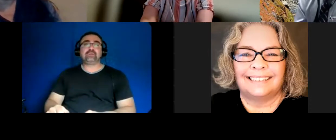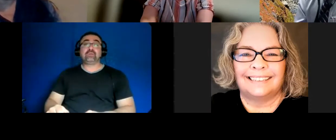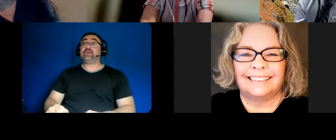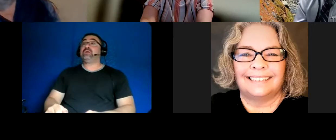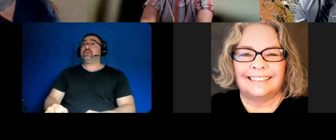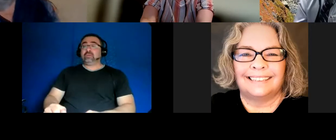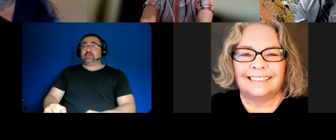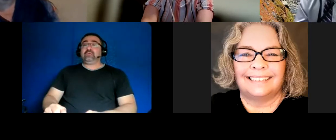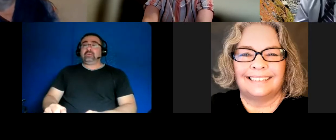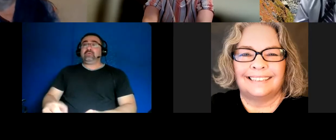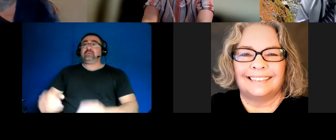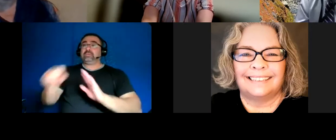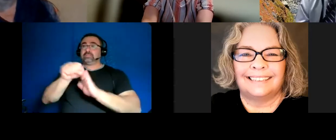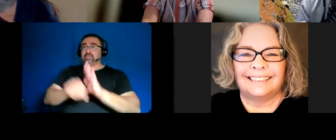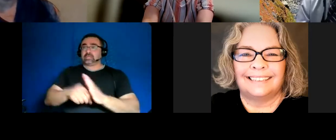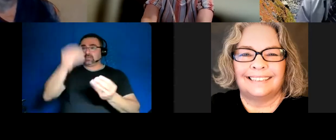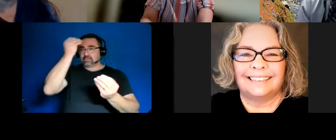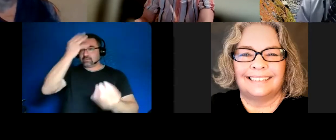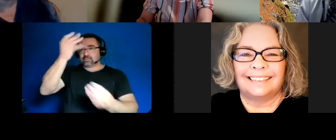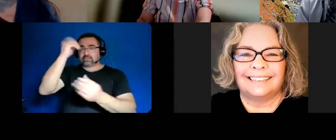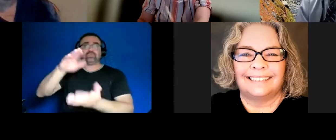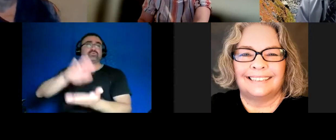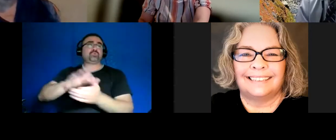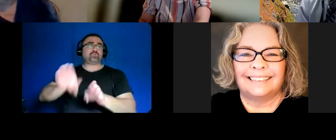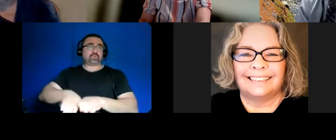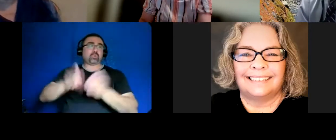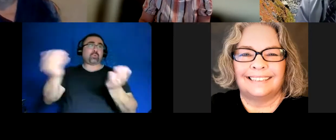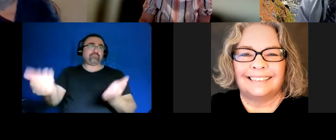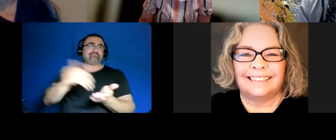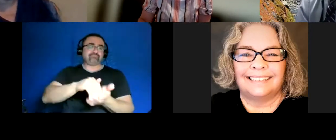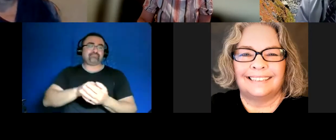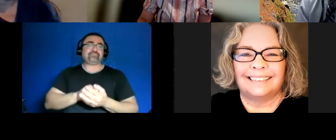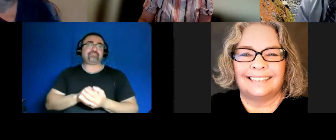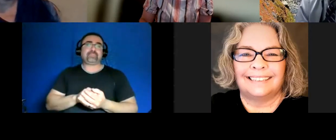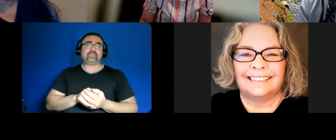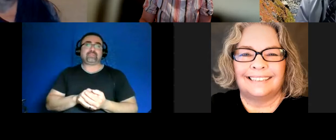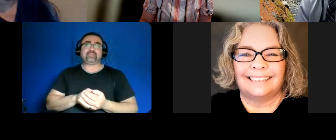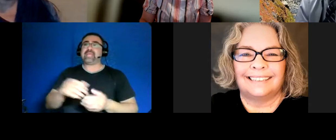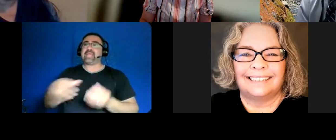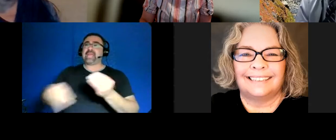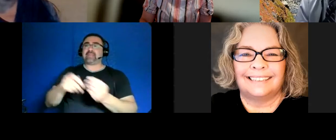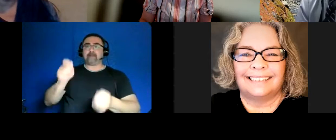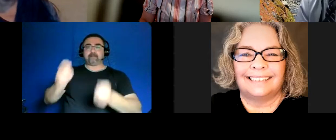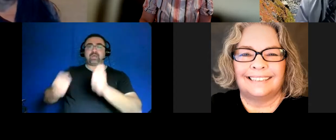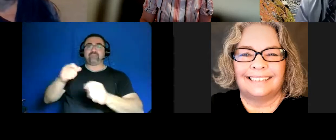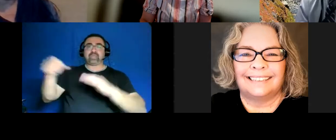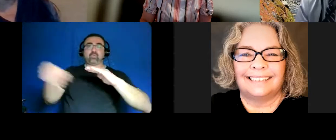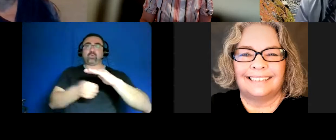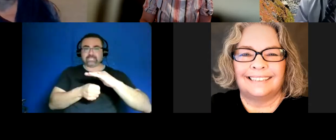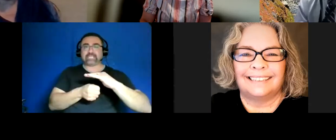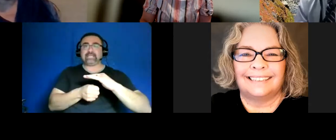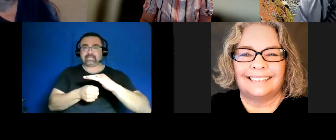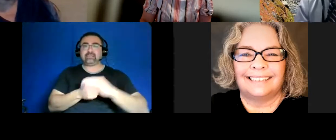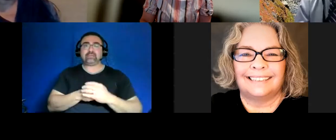the state issued guidance for school reopening, they added modified quarantine,